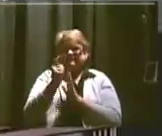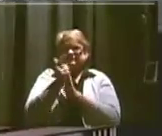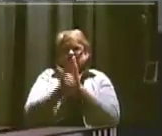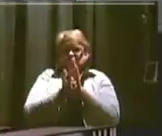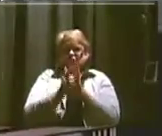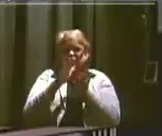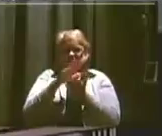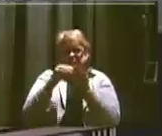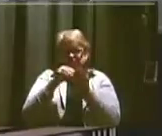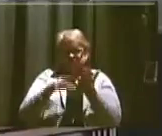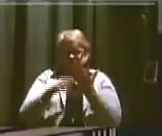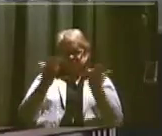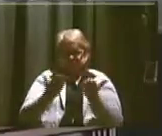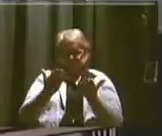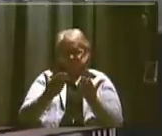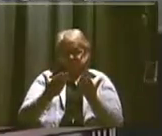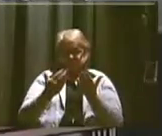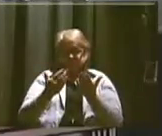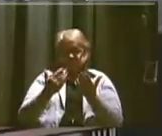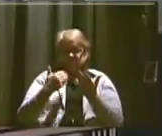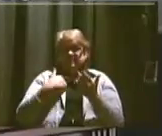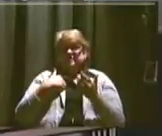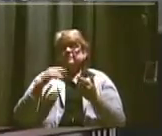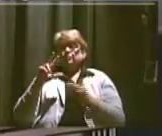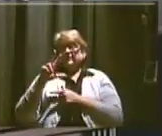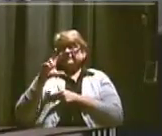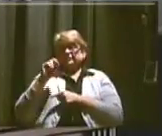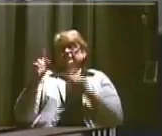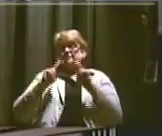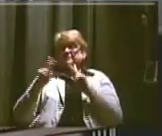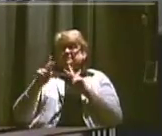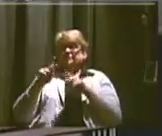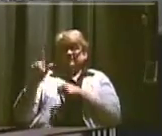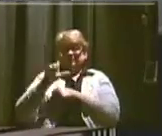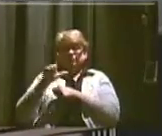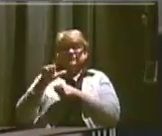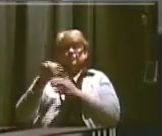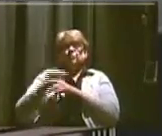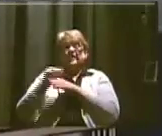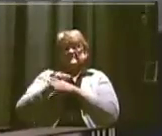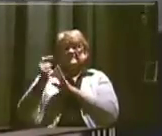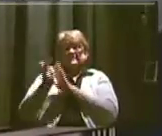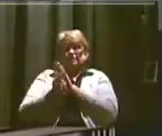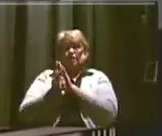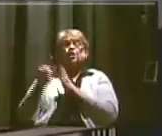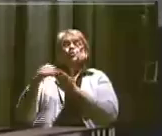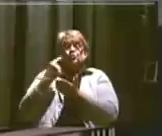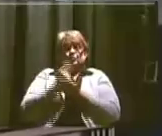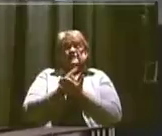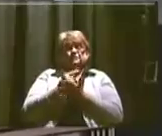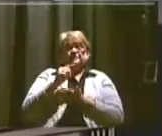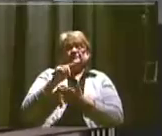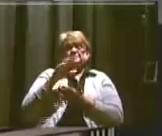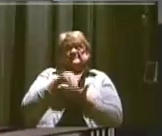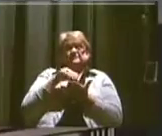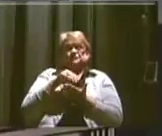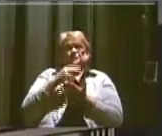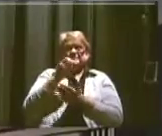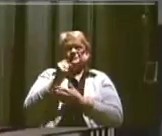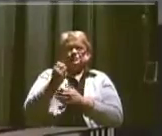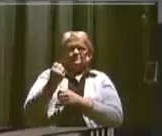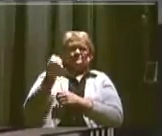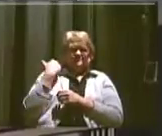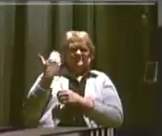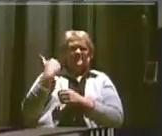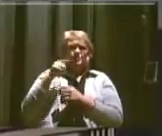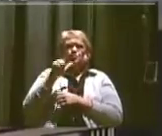practicing law now who graduated from Central High School. 28 of them graduated since the magnet programs were started here at